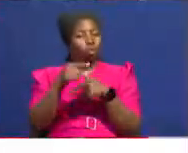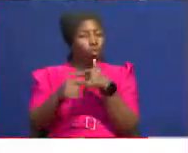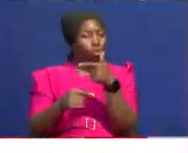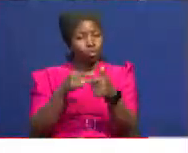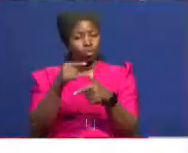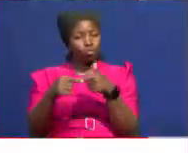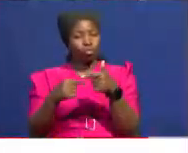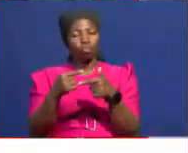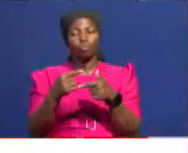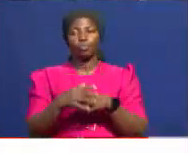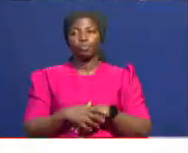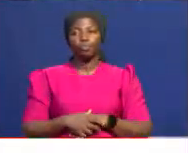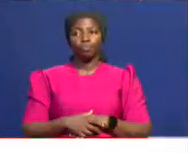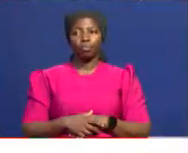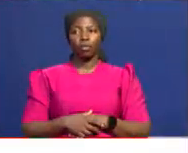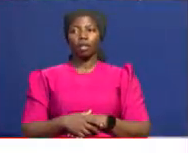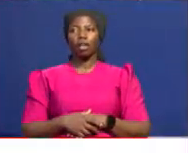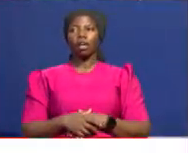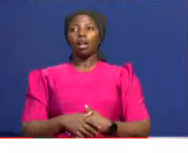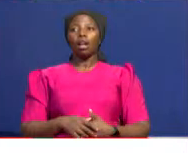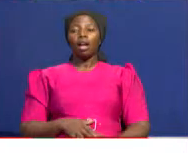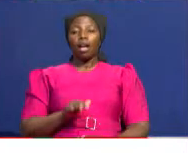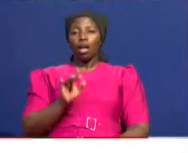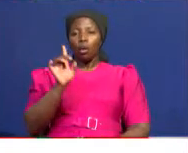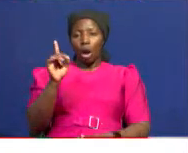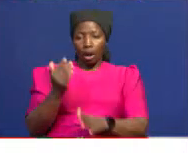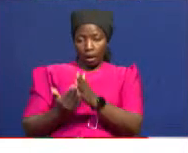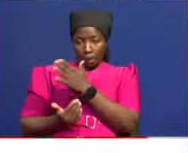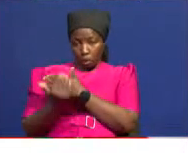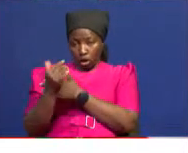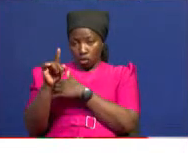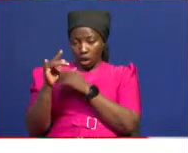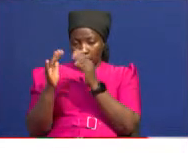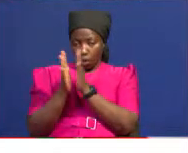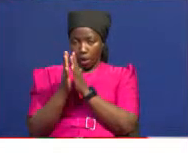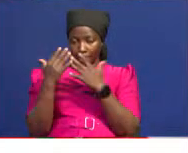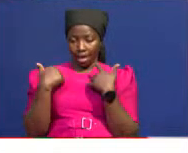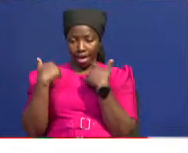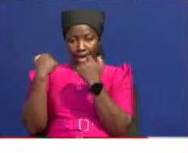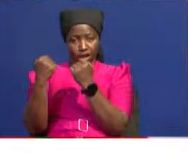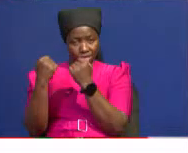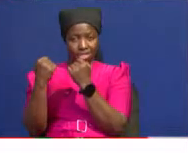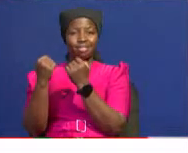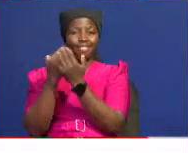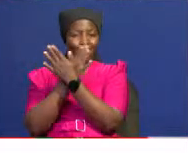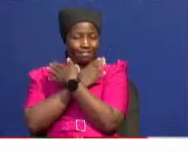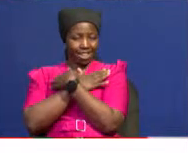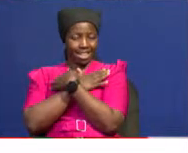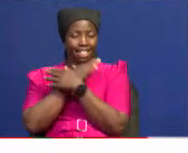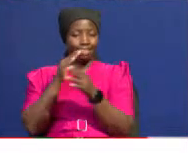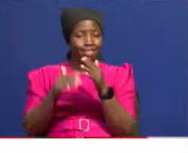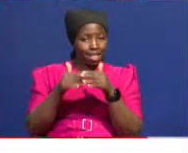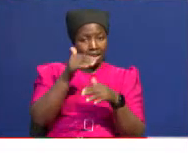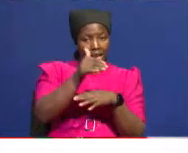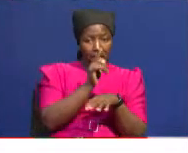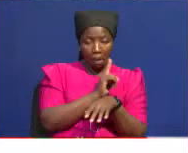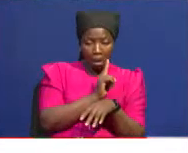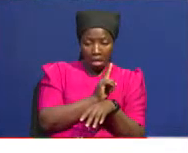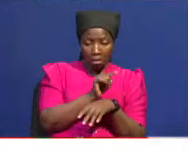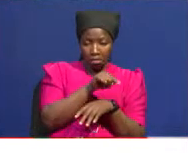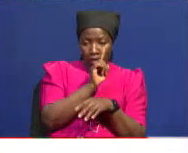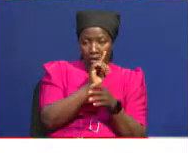reverberate. One morning, you are with a healthy colleague. The next minute, his